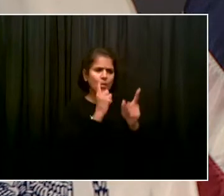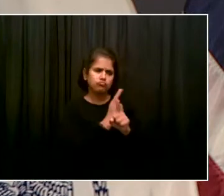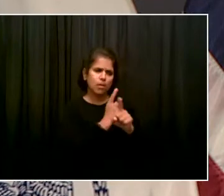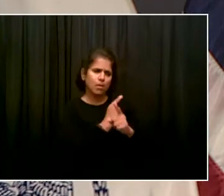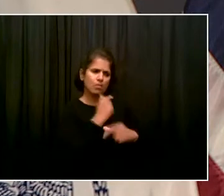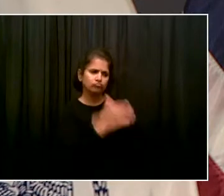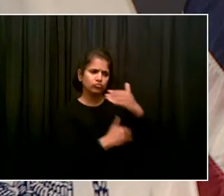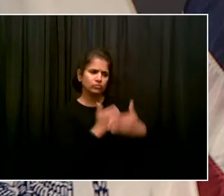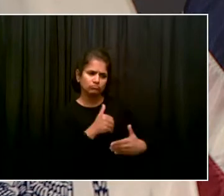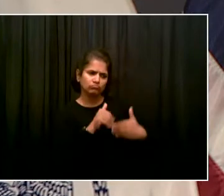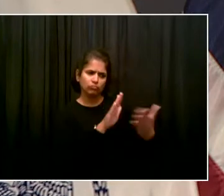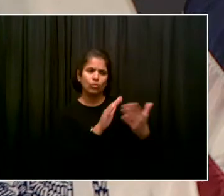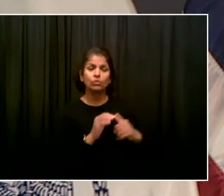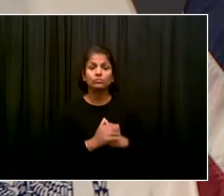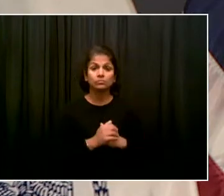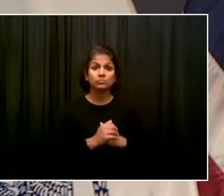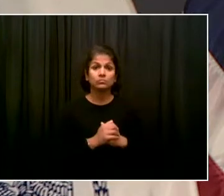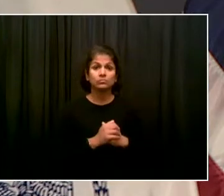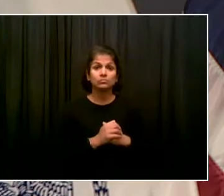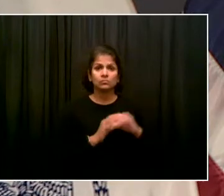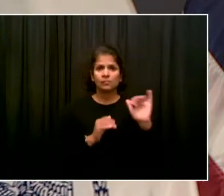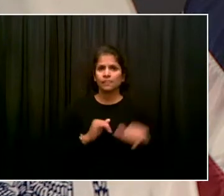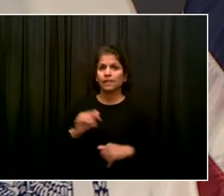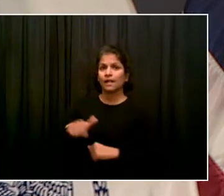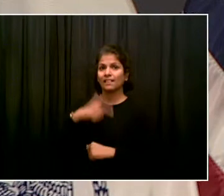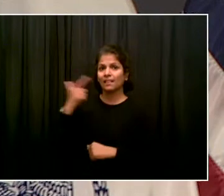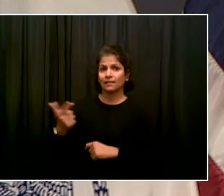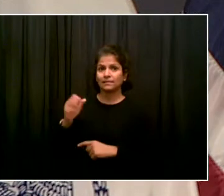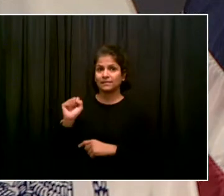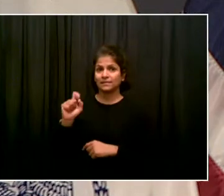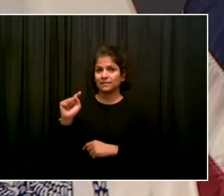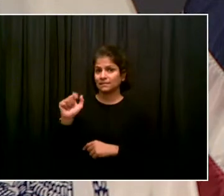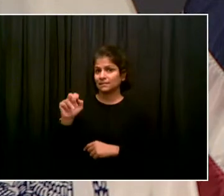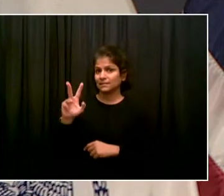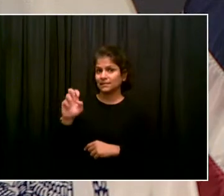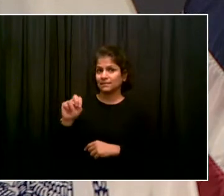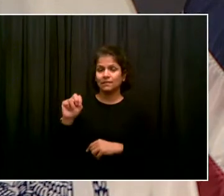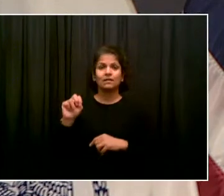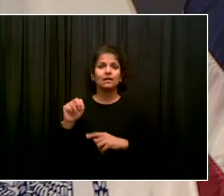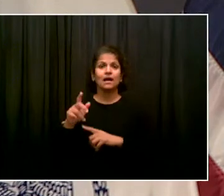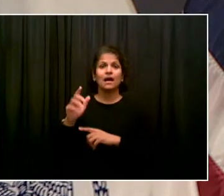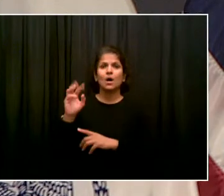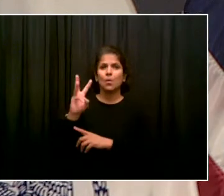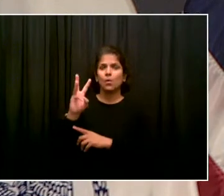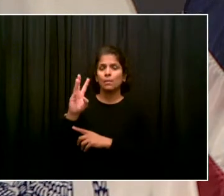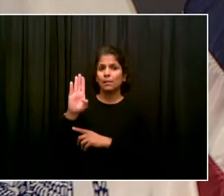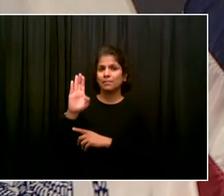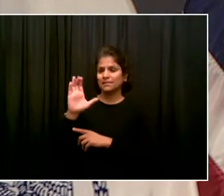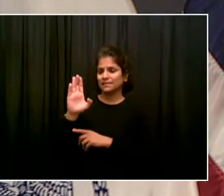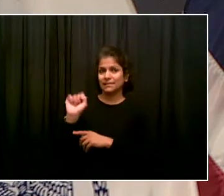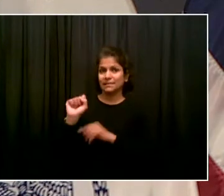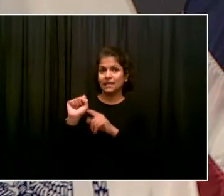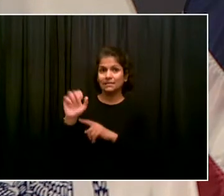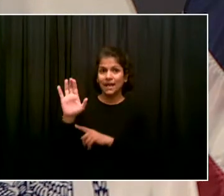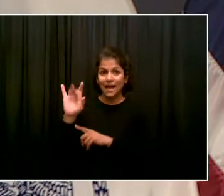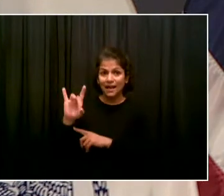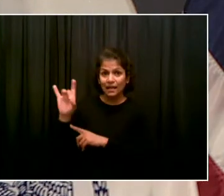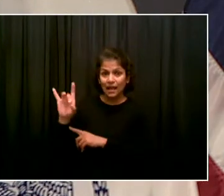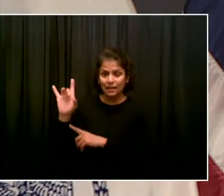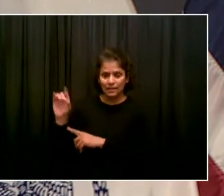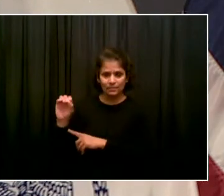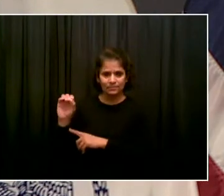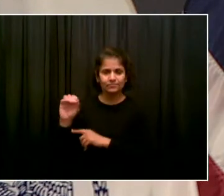question goes to Steve Burns from WCBS 880. Morning, Mr. Mayor. How are you? Hey, Steve, how you